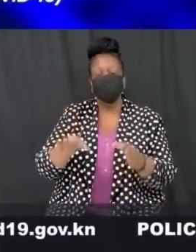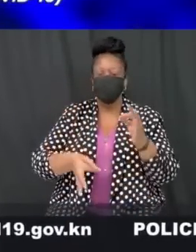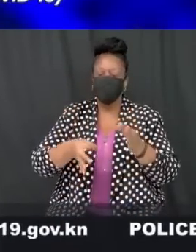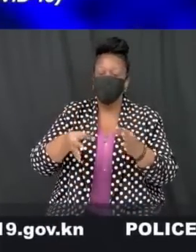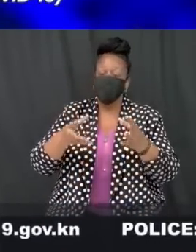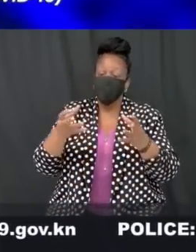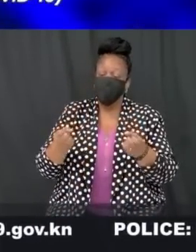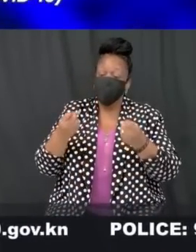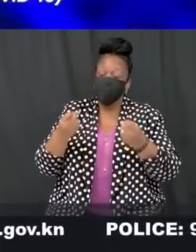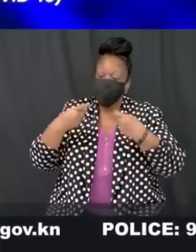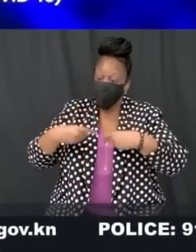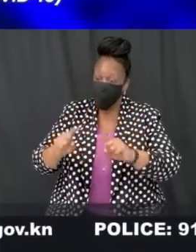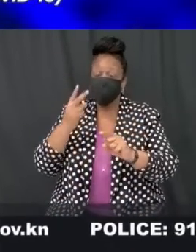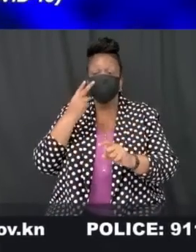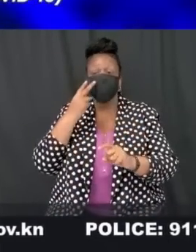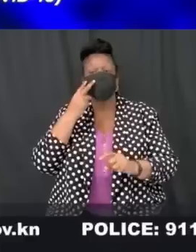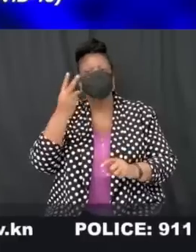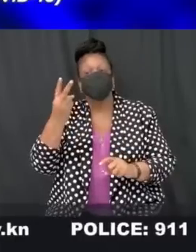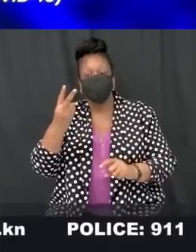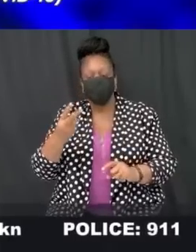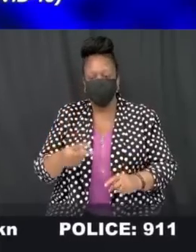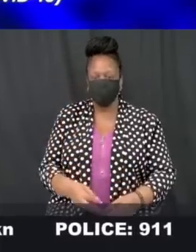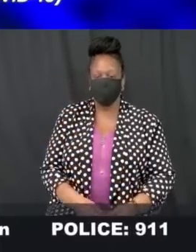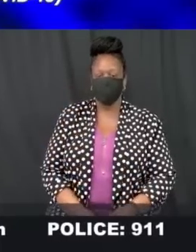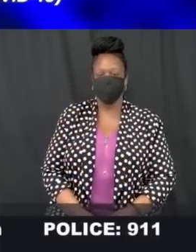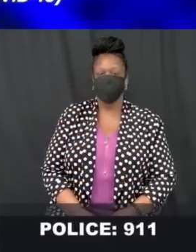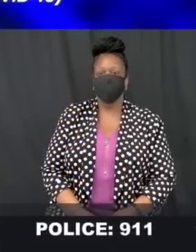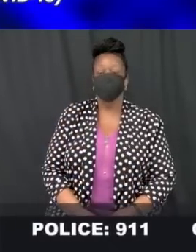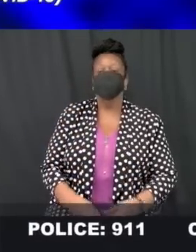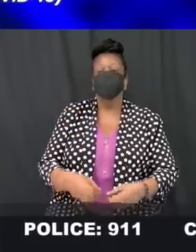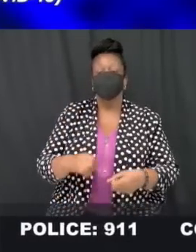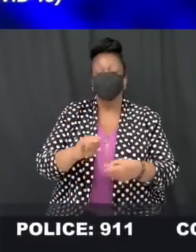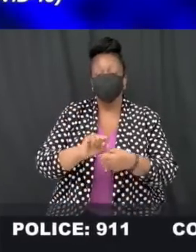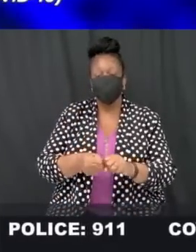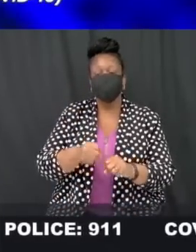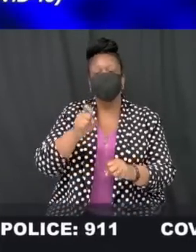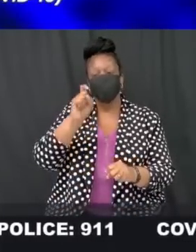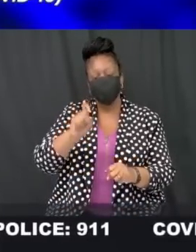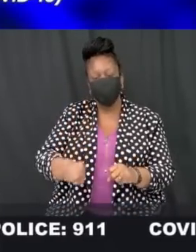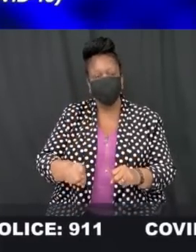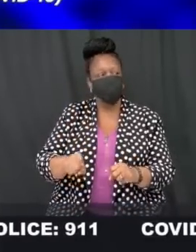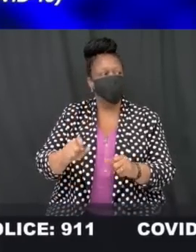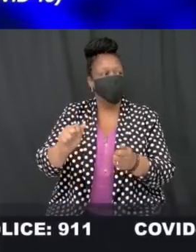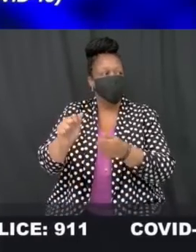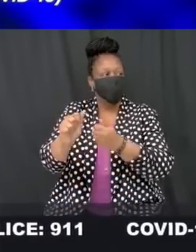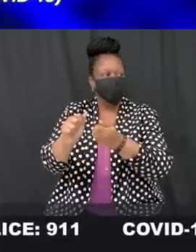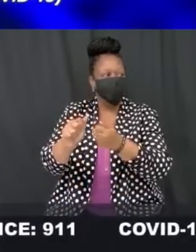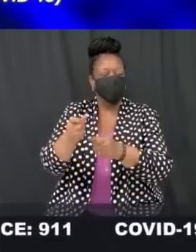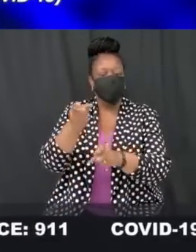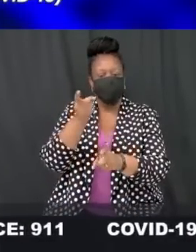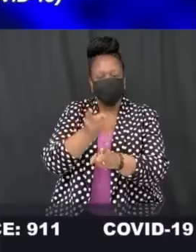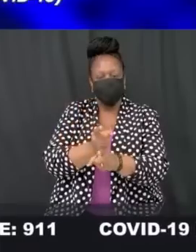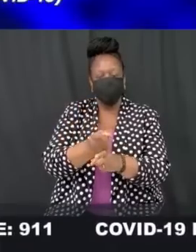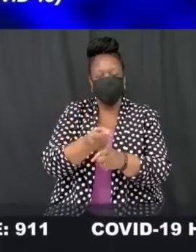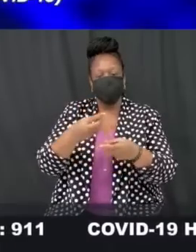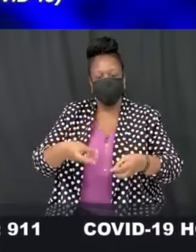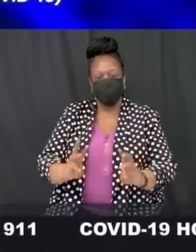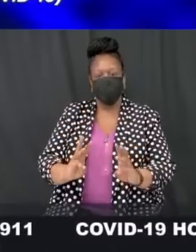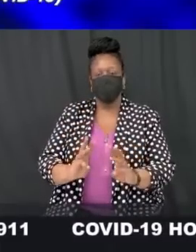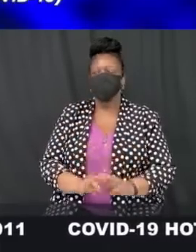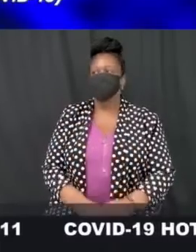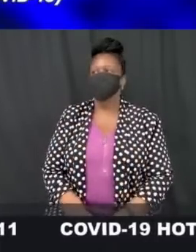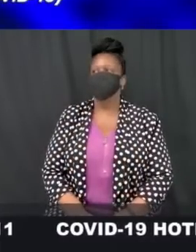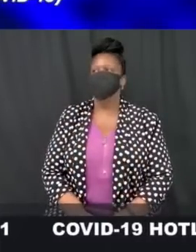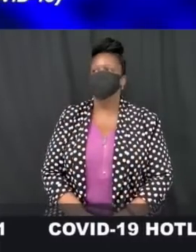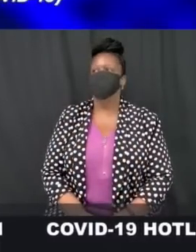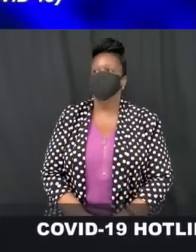will want to go and enjoy the games to ensure that they follow the protocols. In doing so, it will be